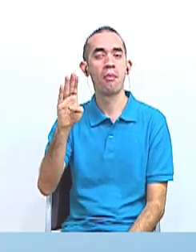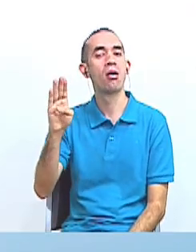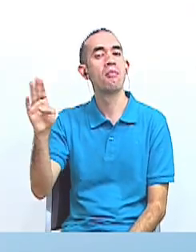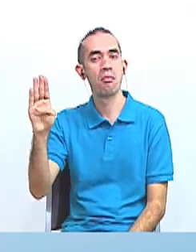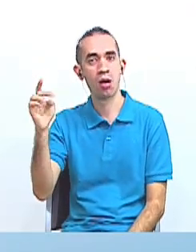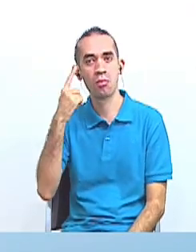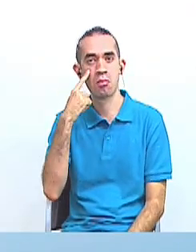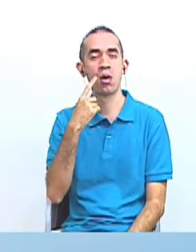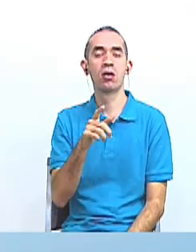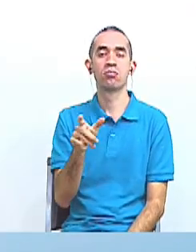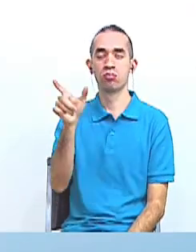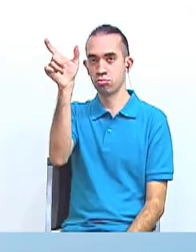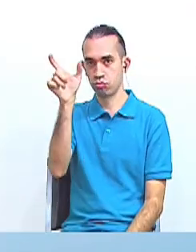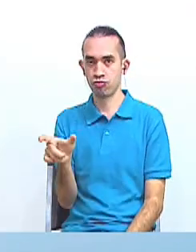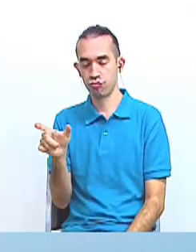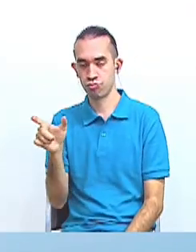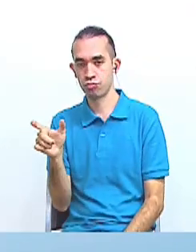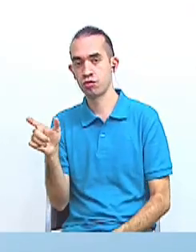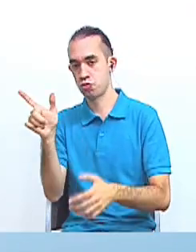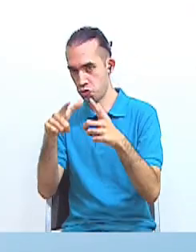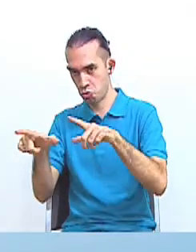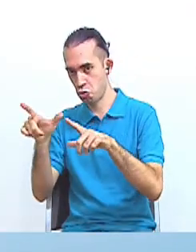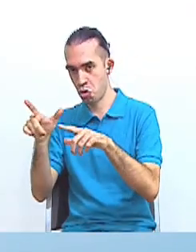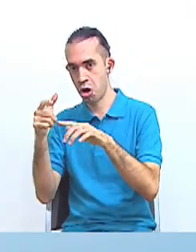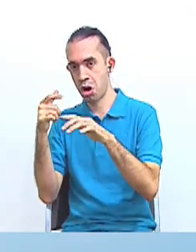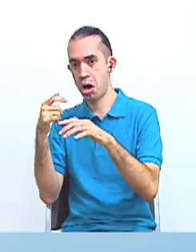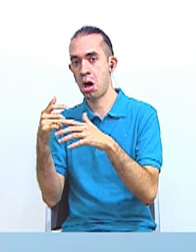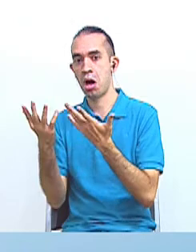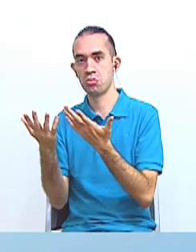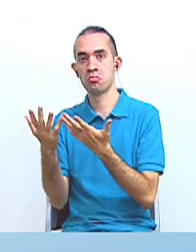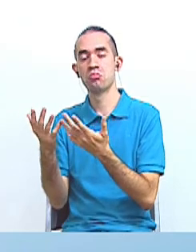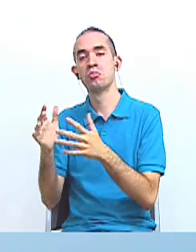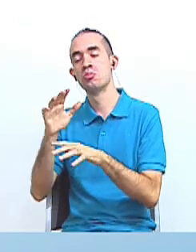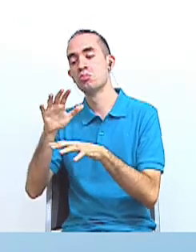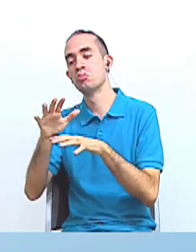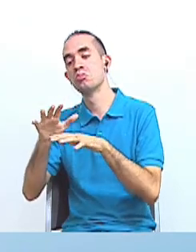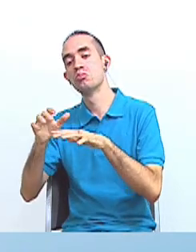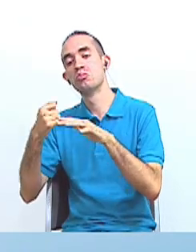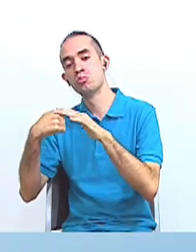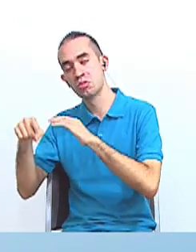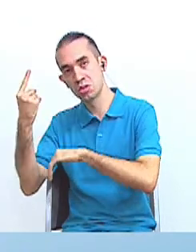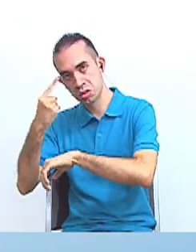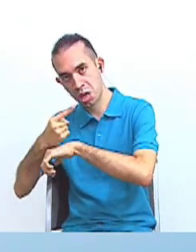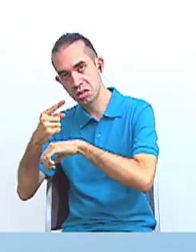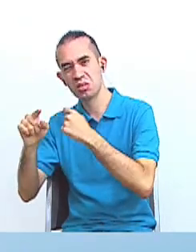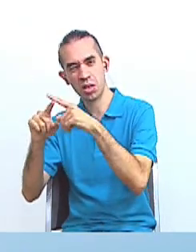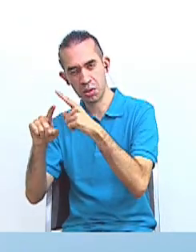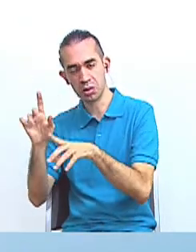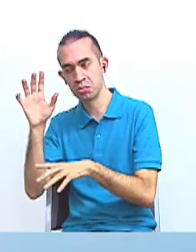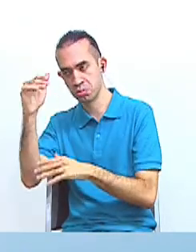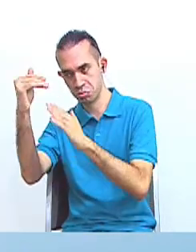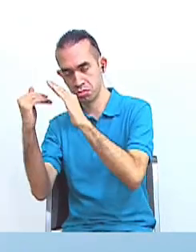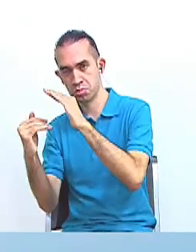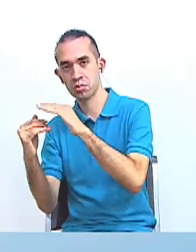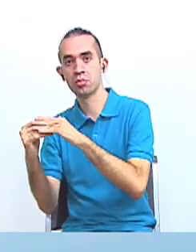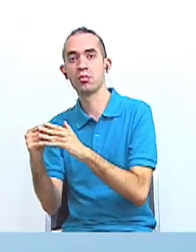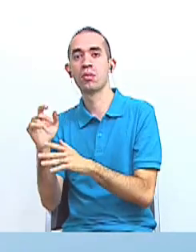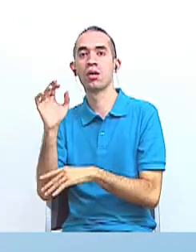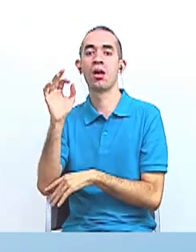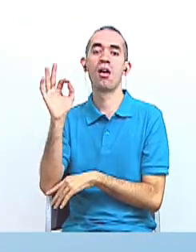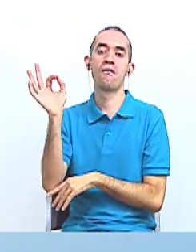That's the information that we collected about her before we write. That's the planning part. So we have February